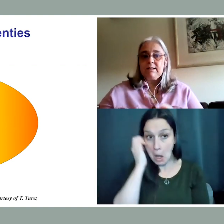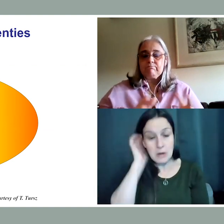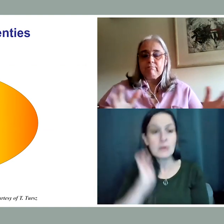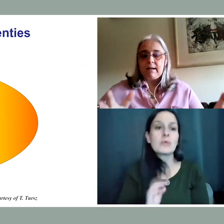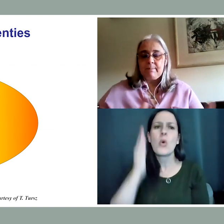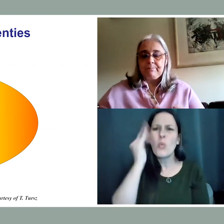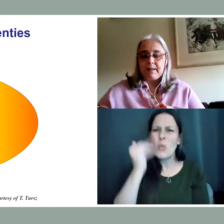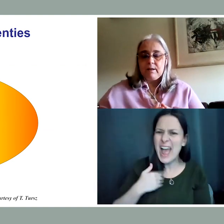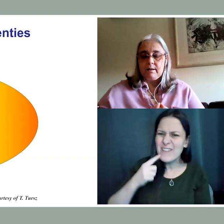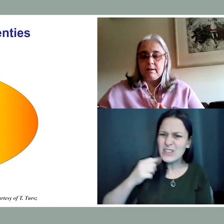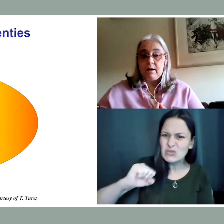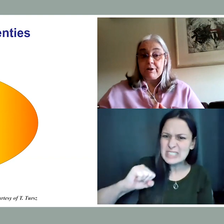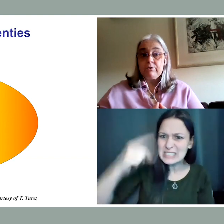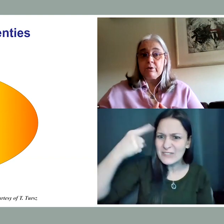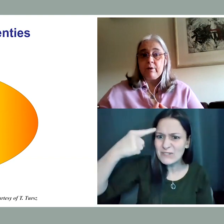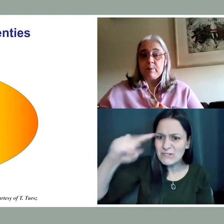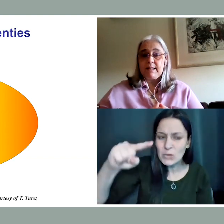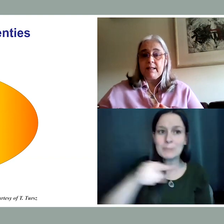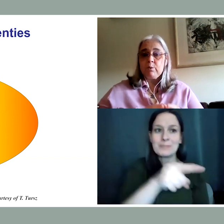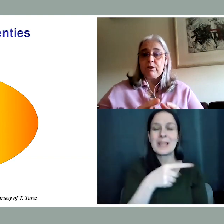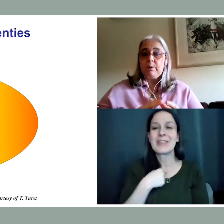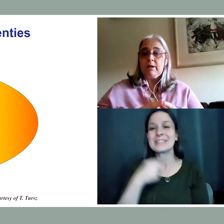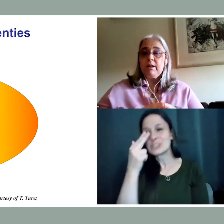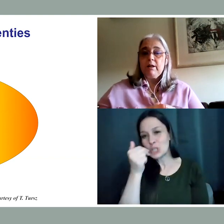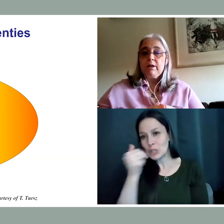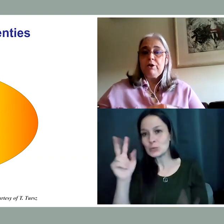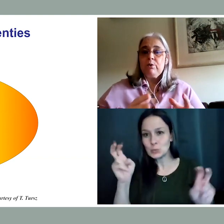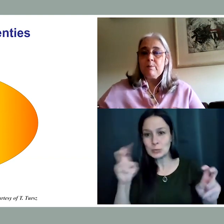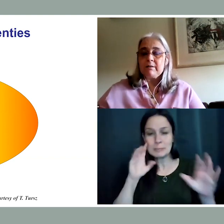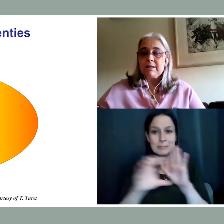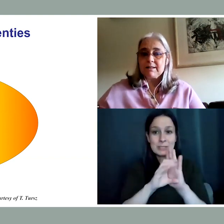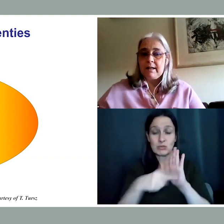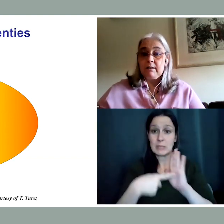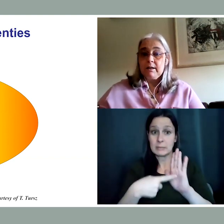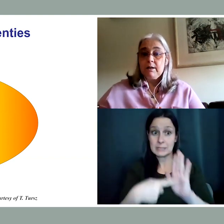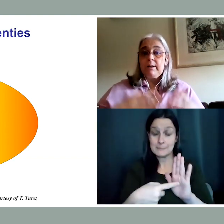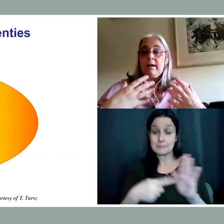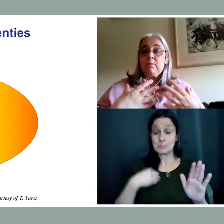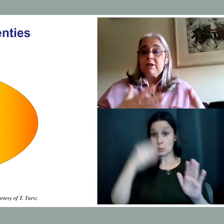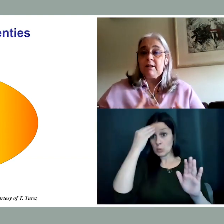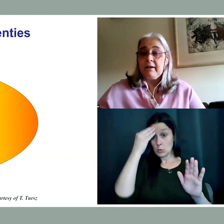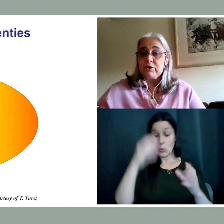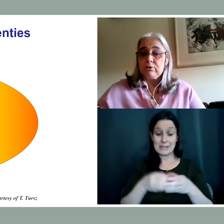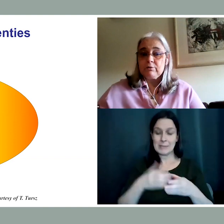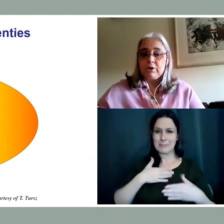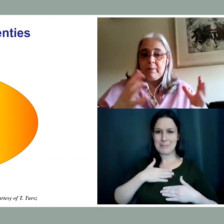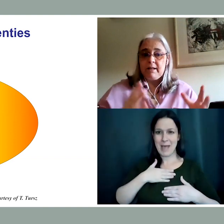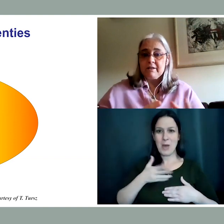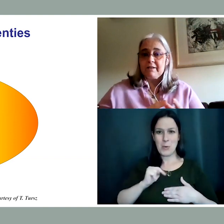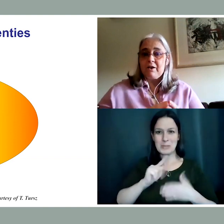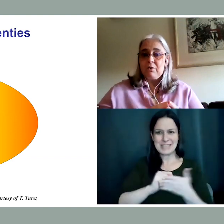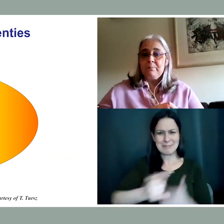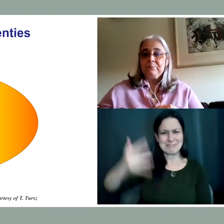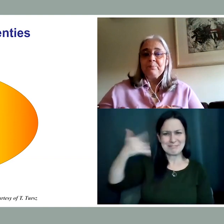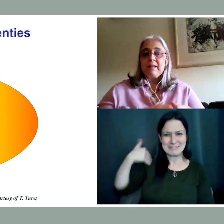So this cartoon represents what we knew about the cell when I was in high school, so many